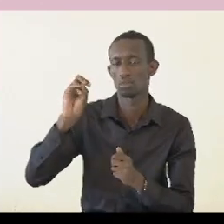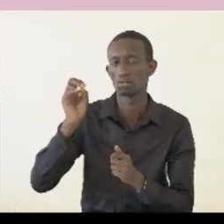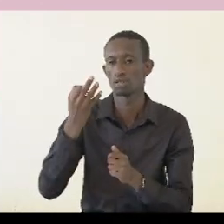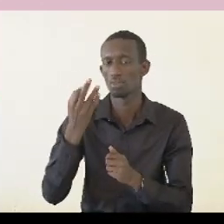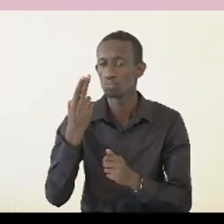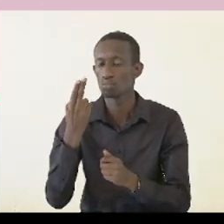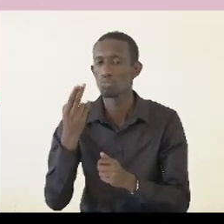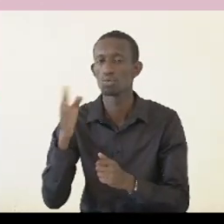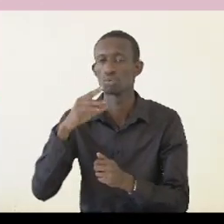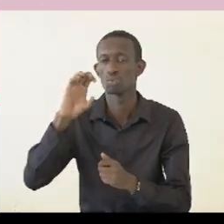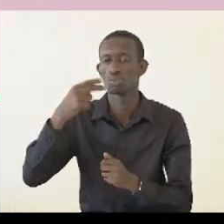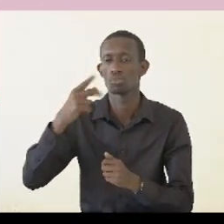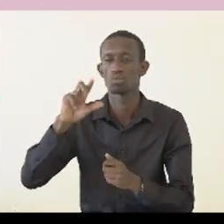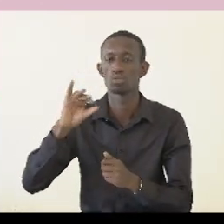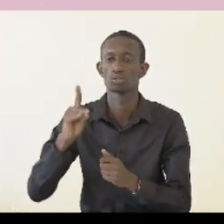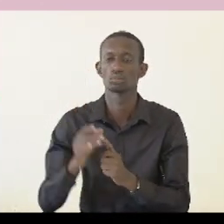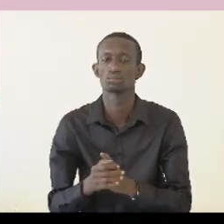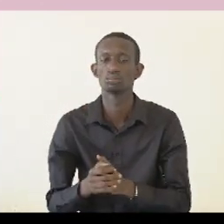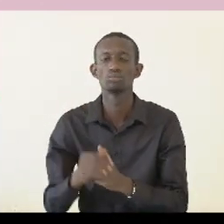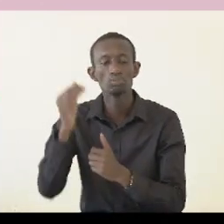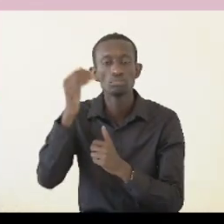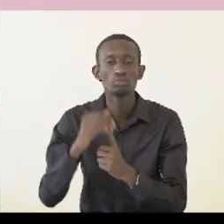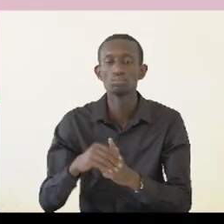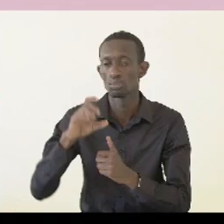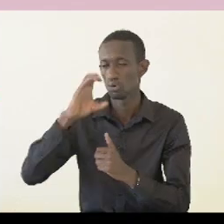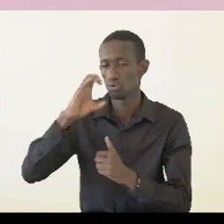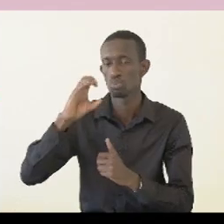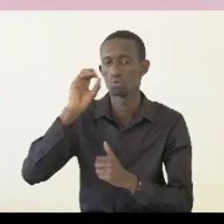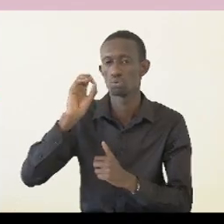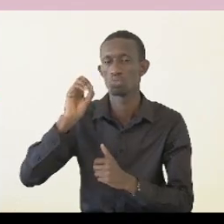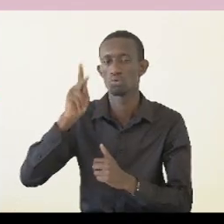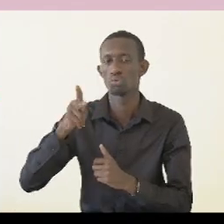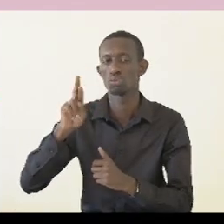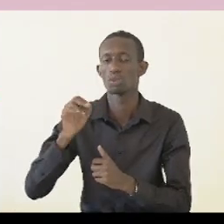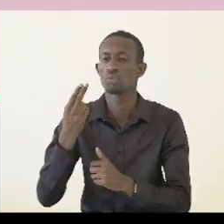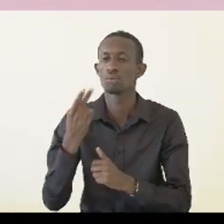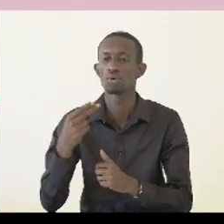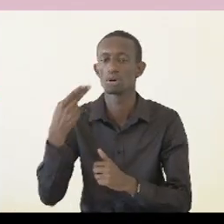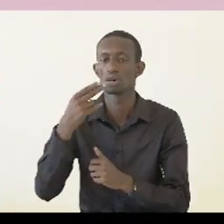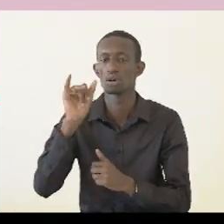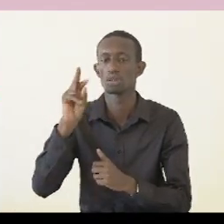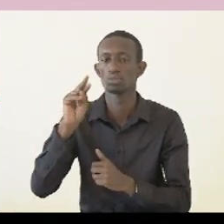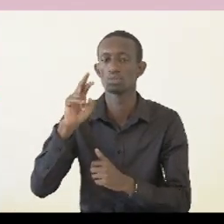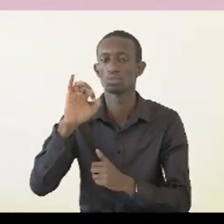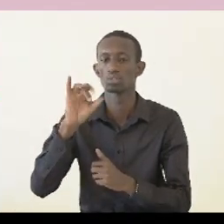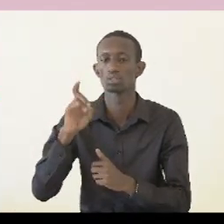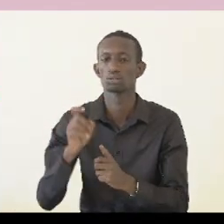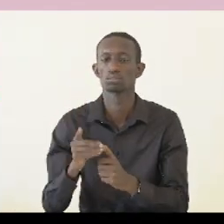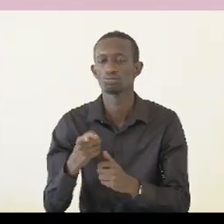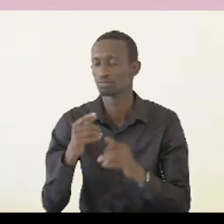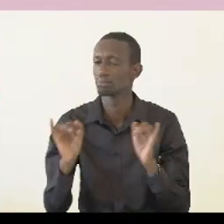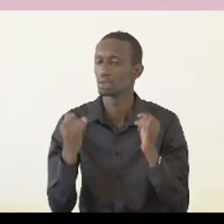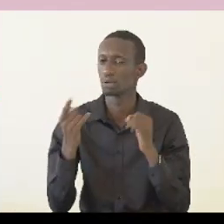chloride. And number 2, copper 2 hydroxide. You will